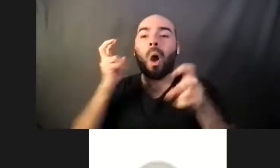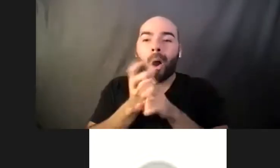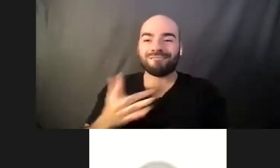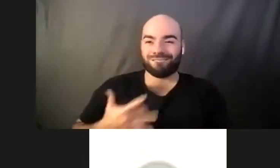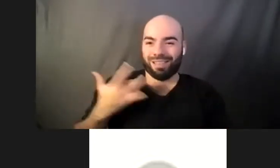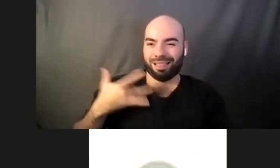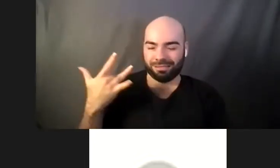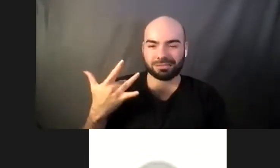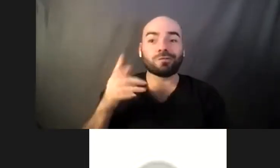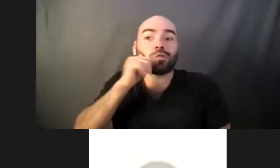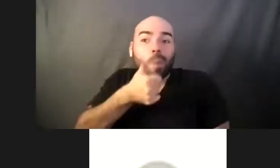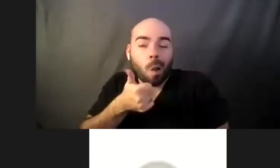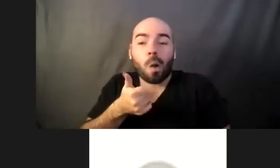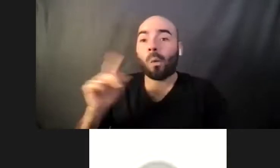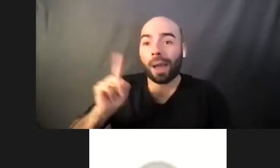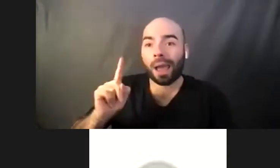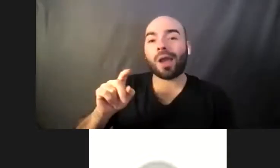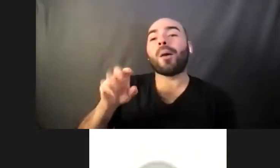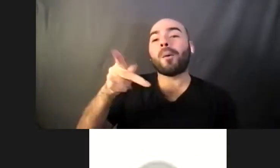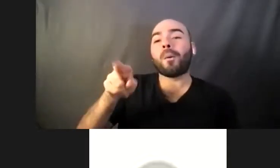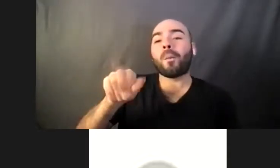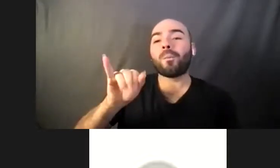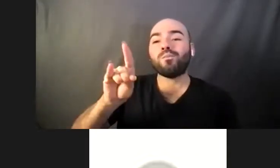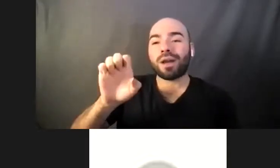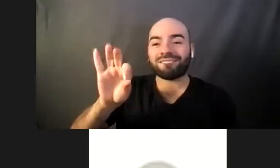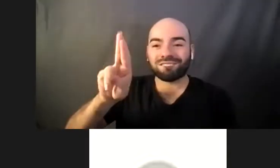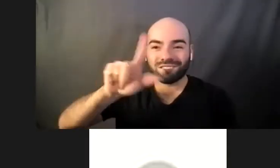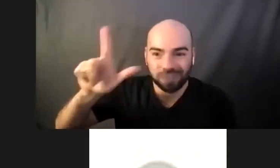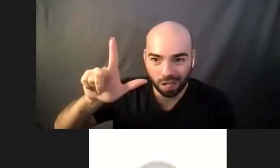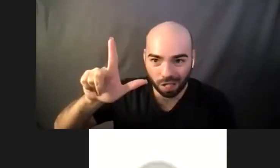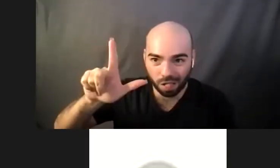socials at Prideful Film. That's